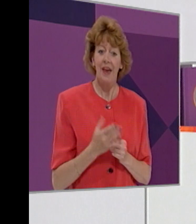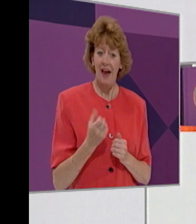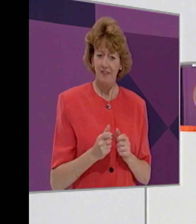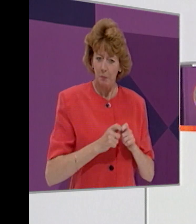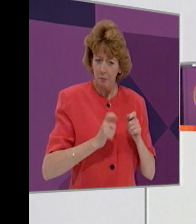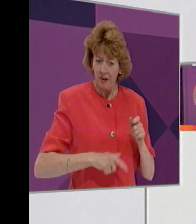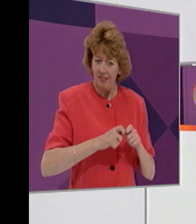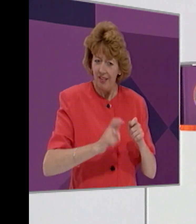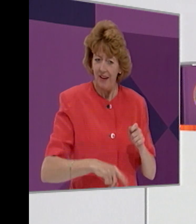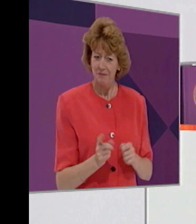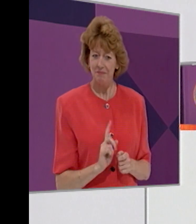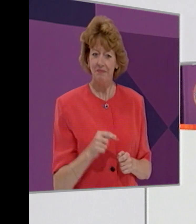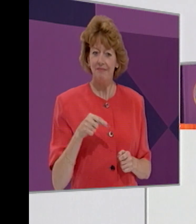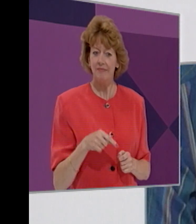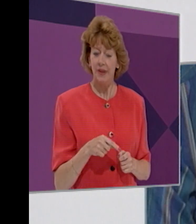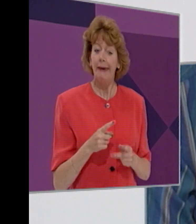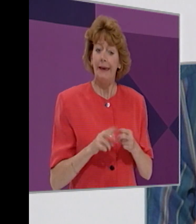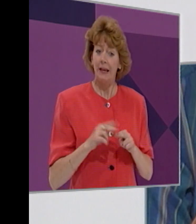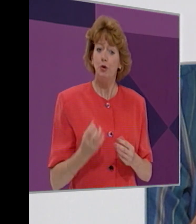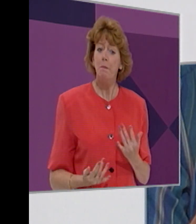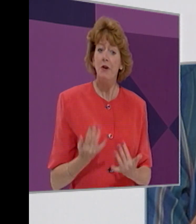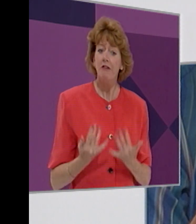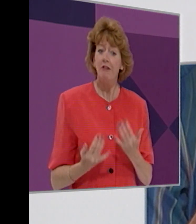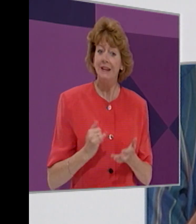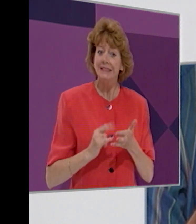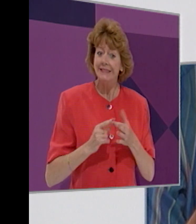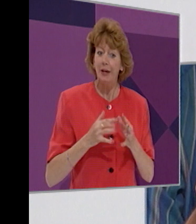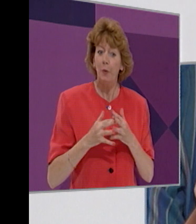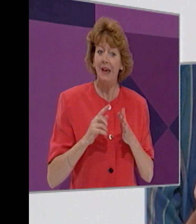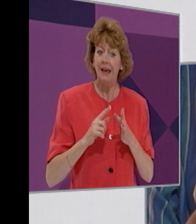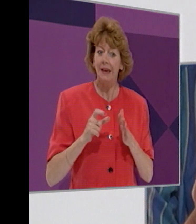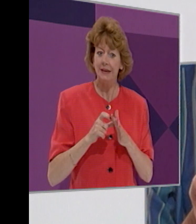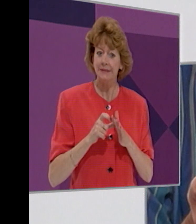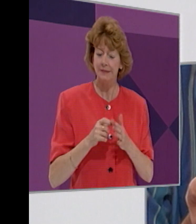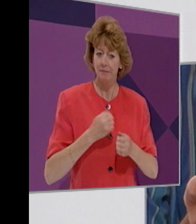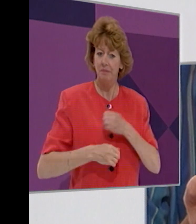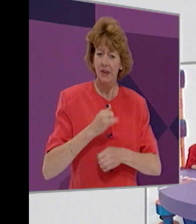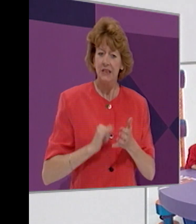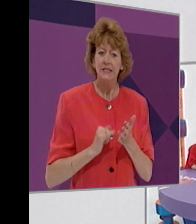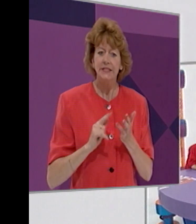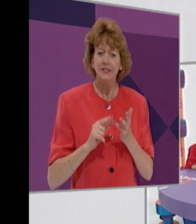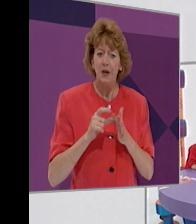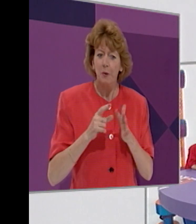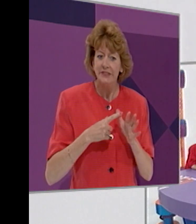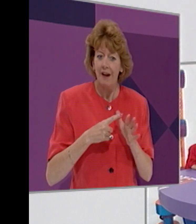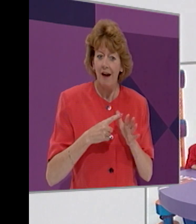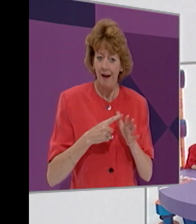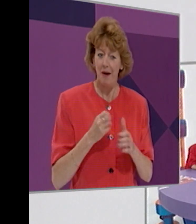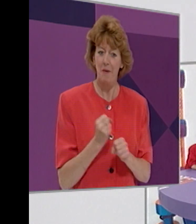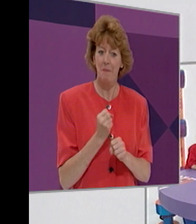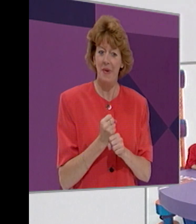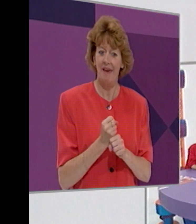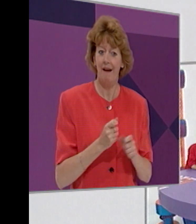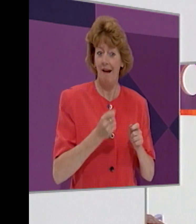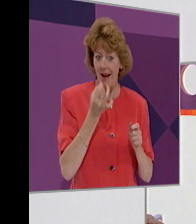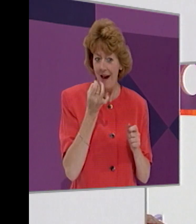bottles. Bottles aren't made out of seaweed. No, If you burn seaweed, it's quite fascinating because you produce a soda from which you can make